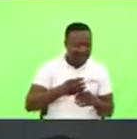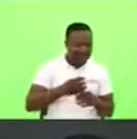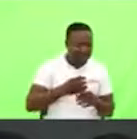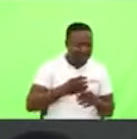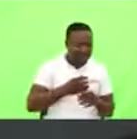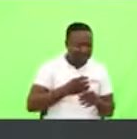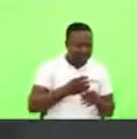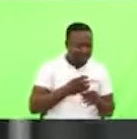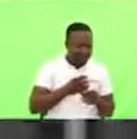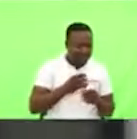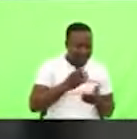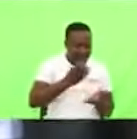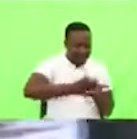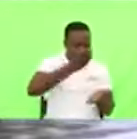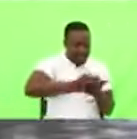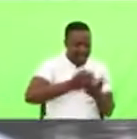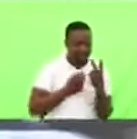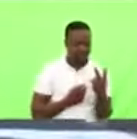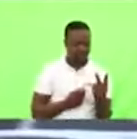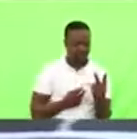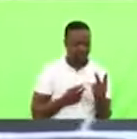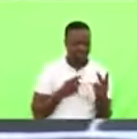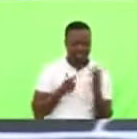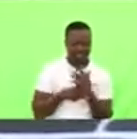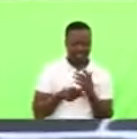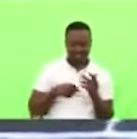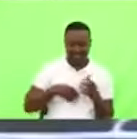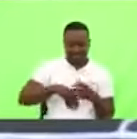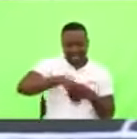he came out of the house.